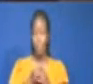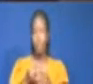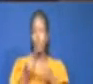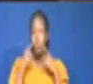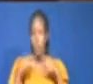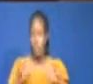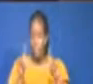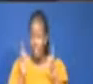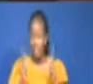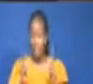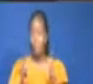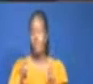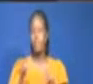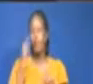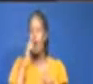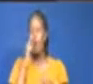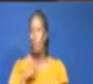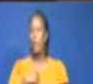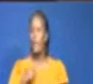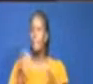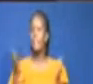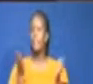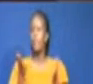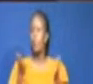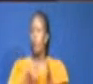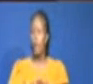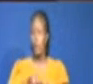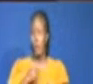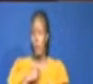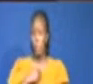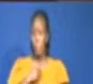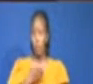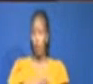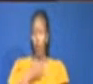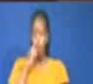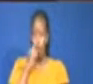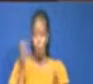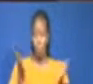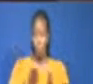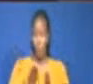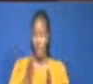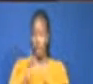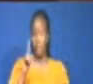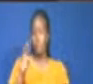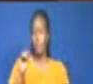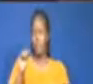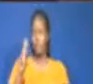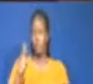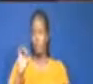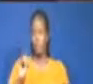location of the home. I own a home in Lovington on Kabasiran Avenue.